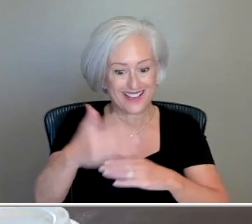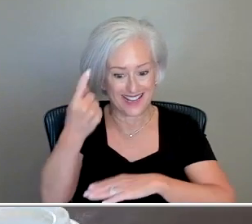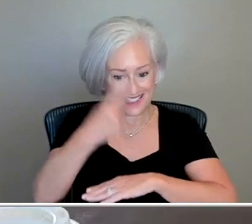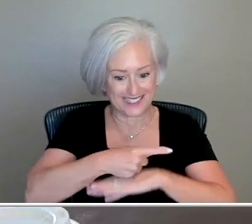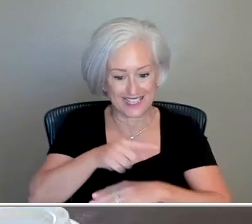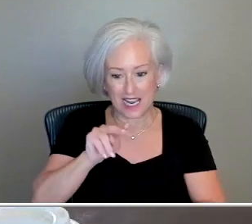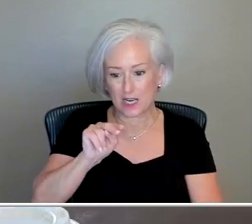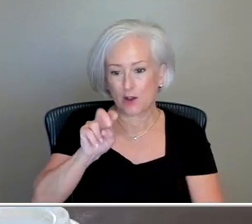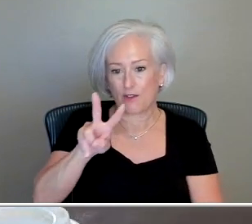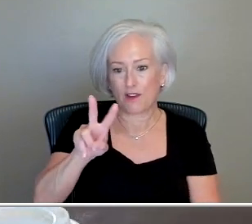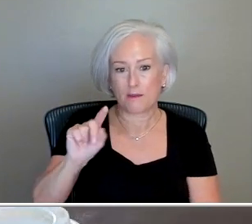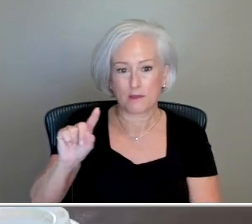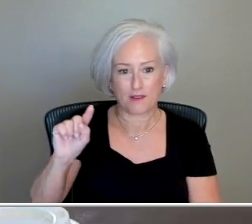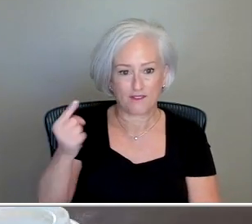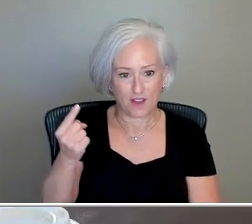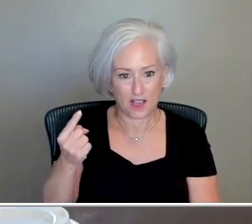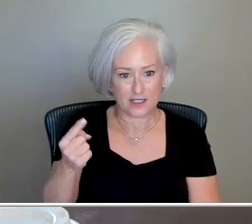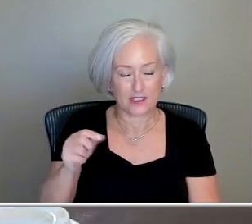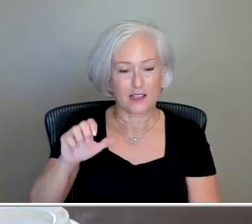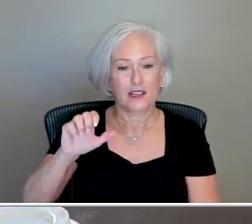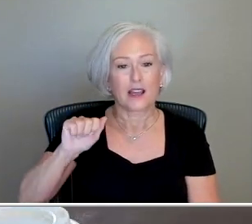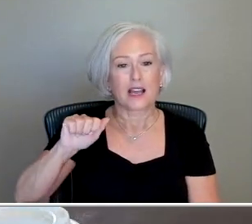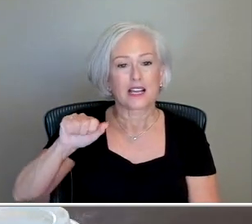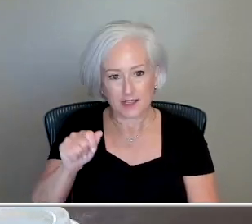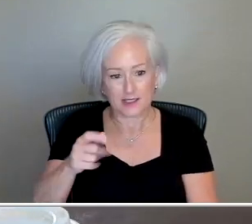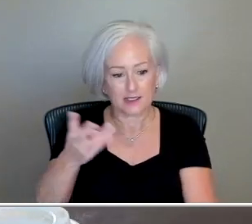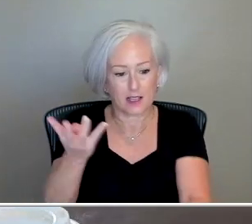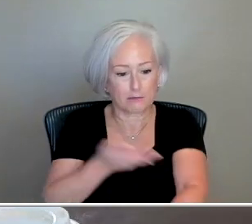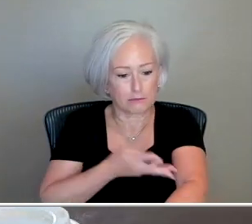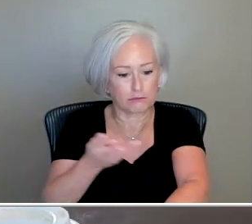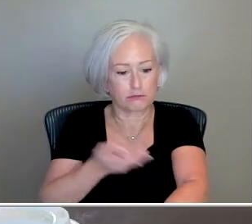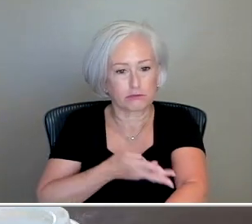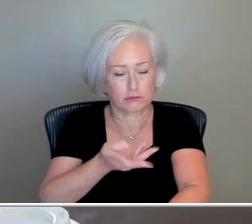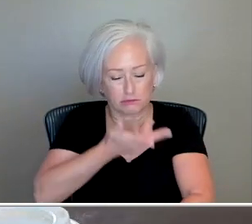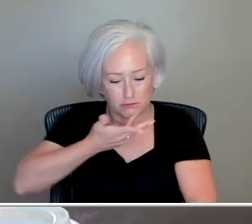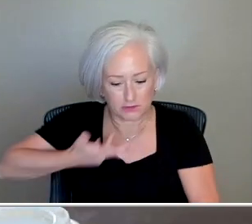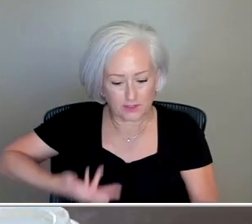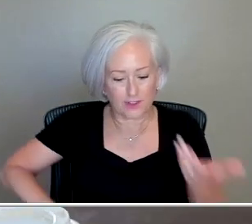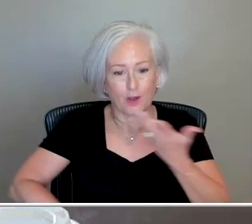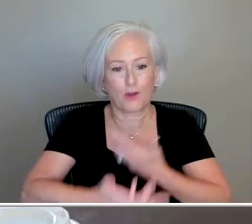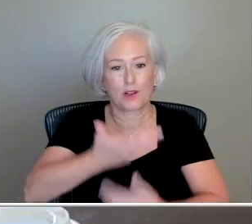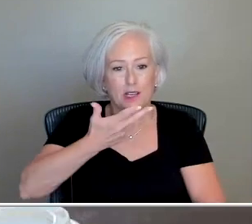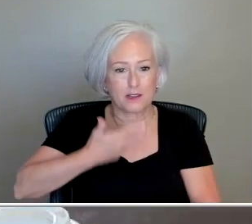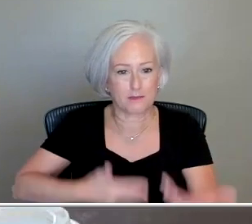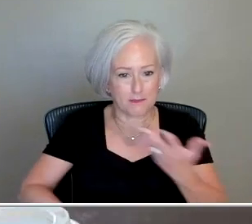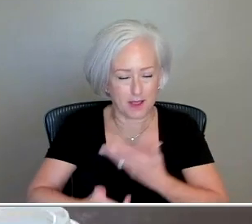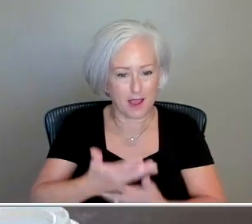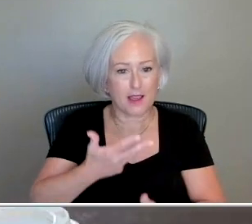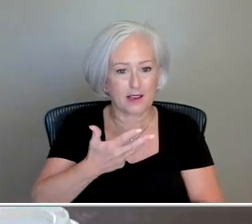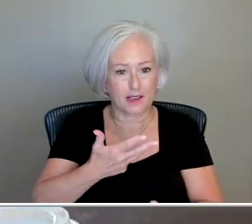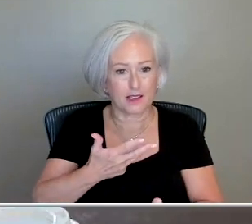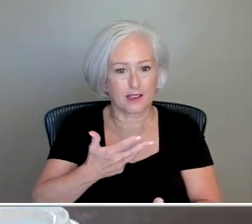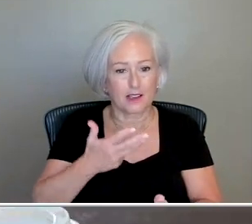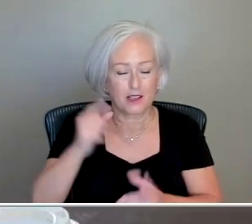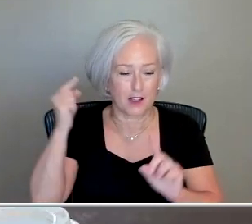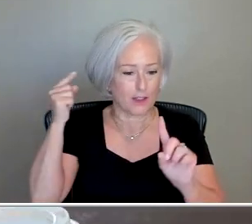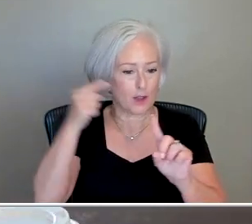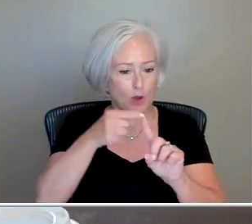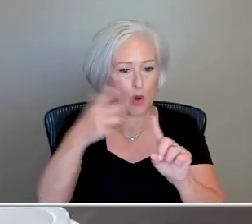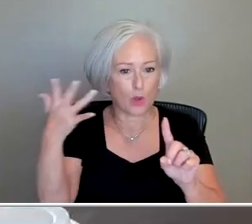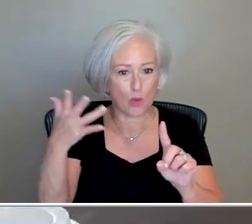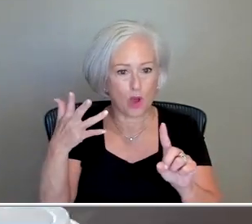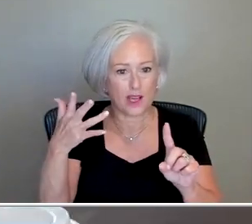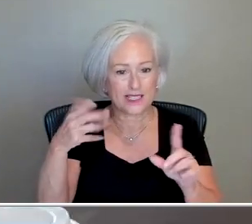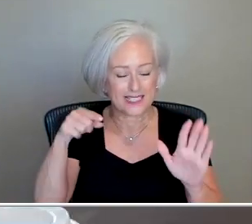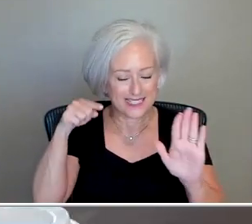and adriamycin are flowing into my body. The goal, kill all cancer cells